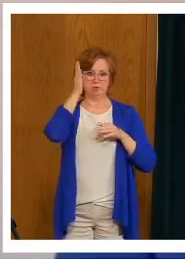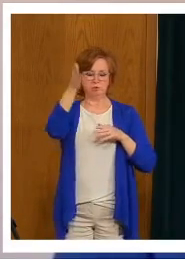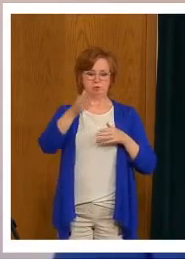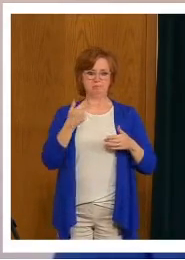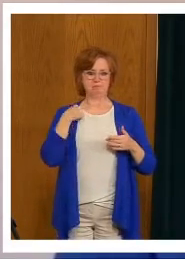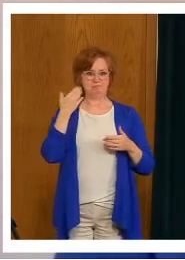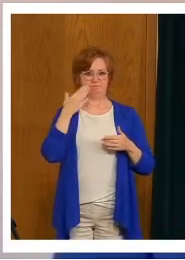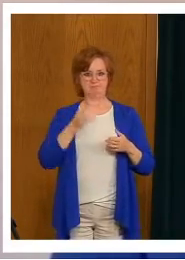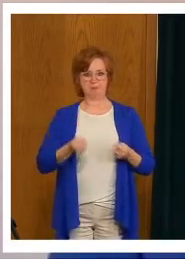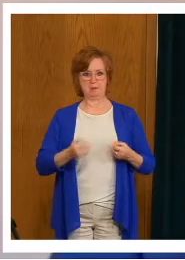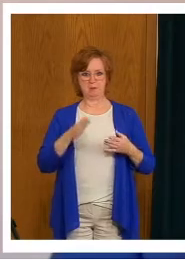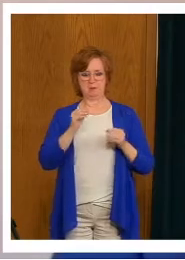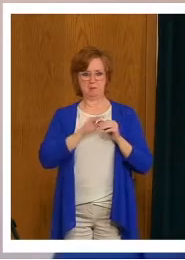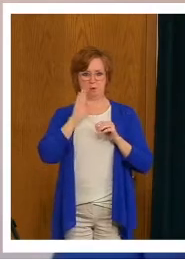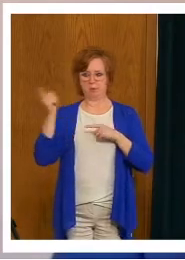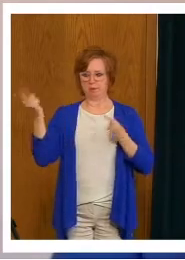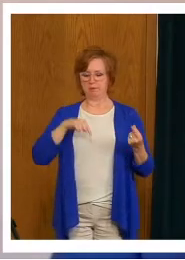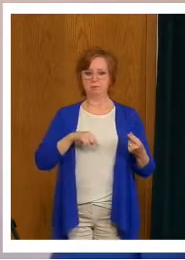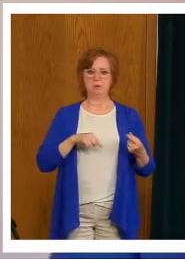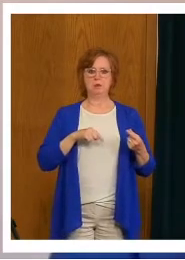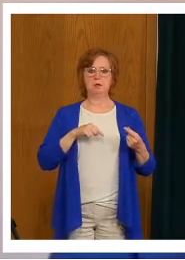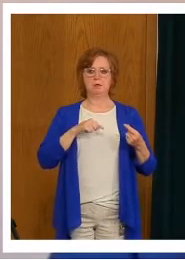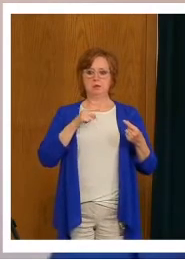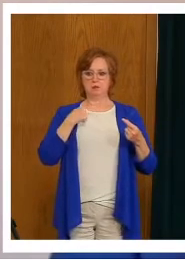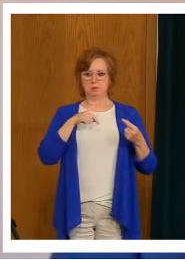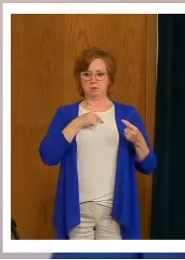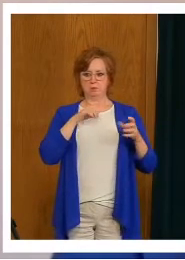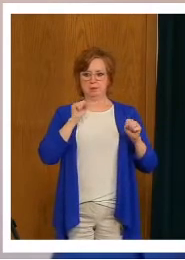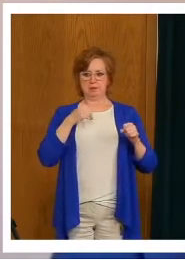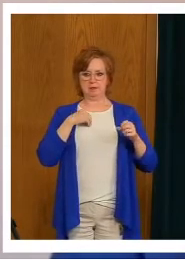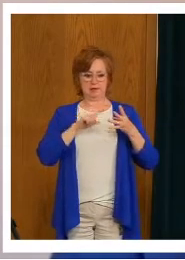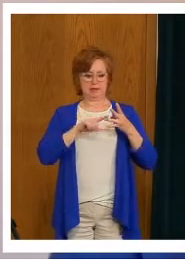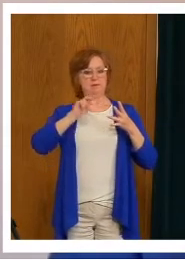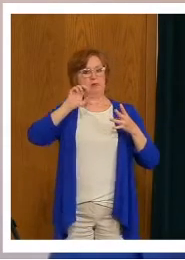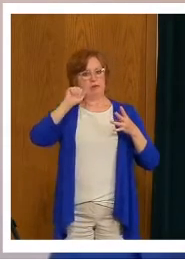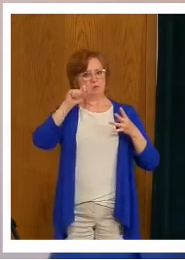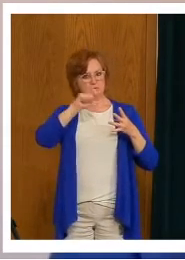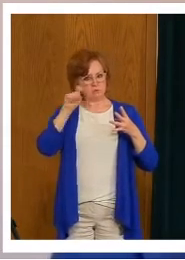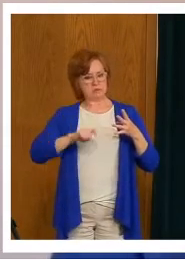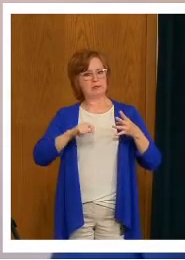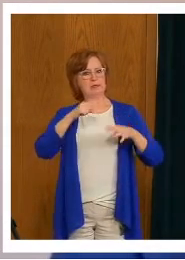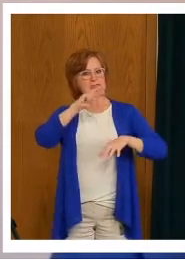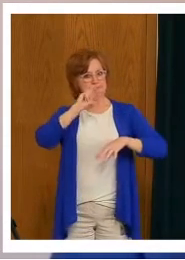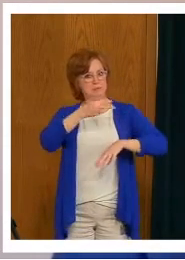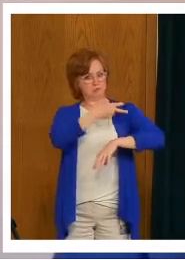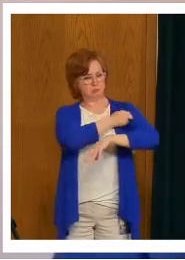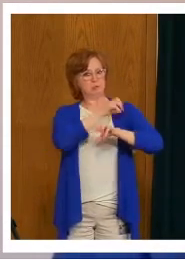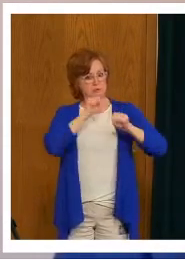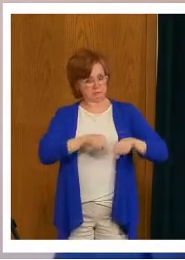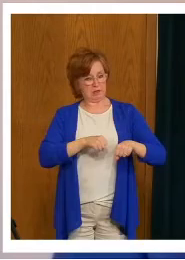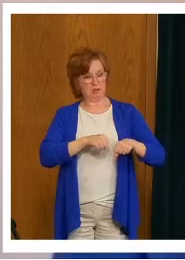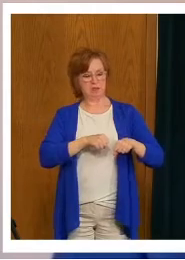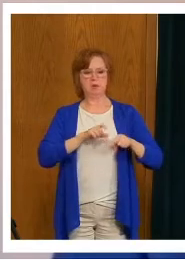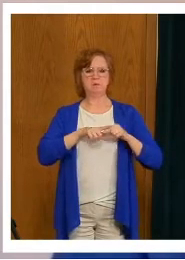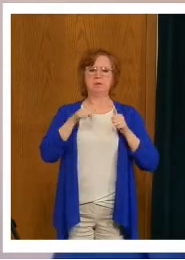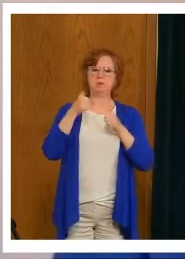we can give AstraZeneca for a second dose, and it's still highly effective, but also, as you've heard from other jurisdictions using an mRNA vaccine to